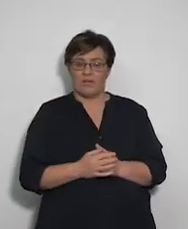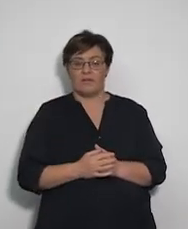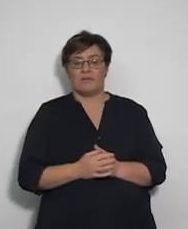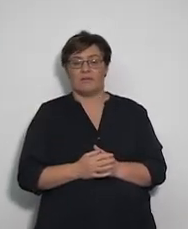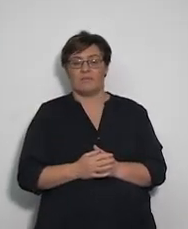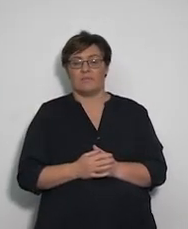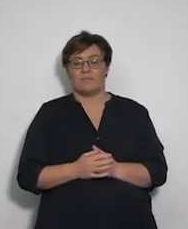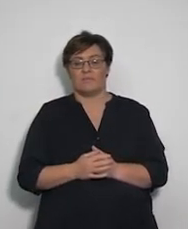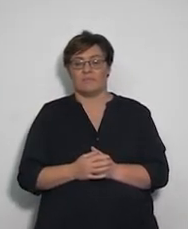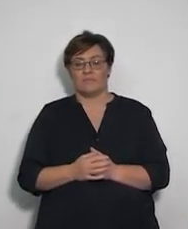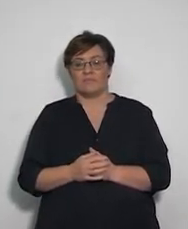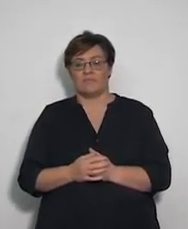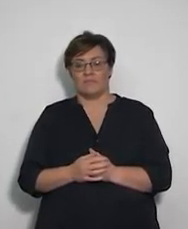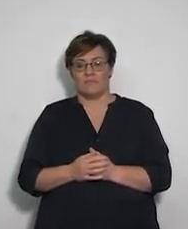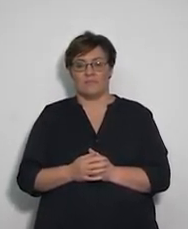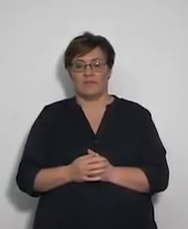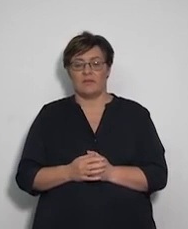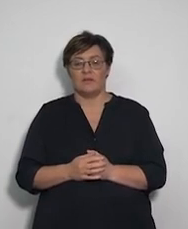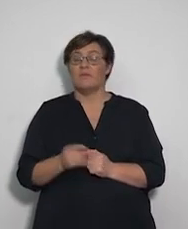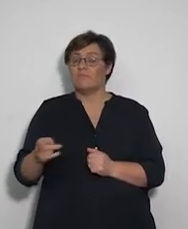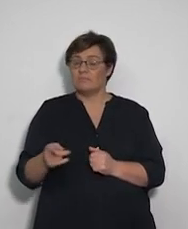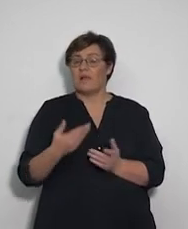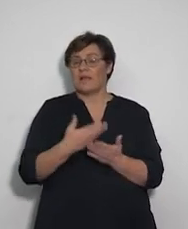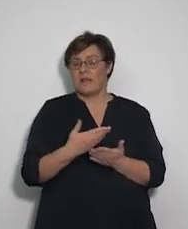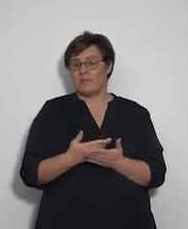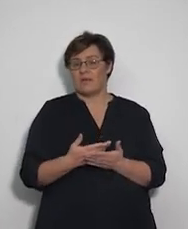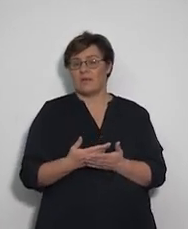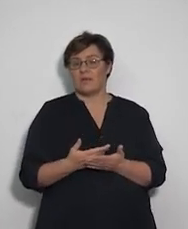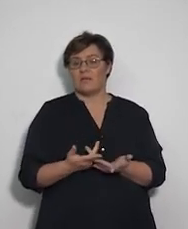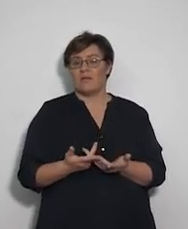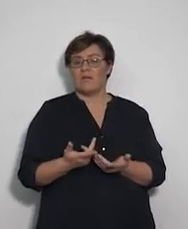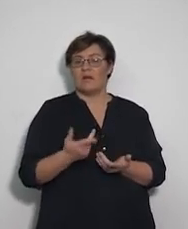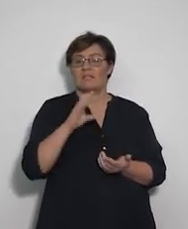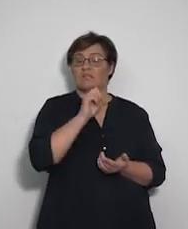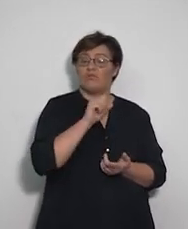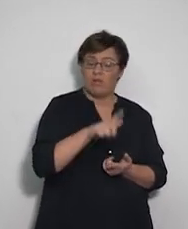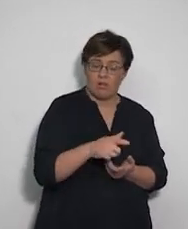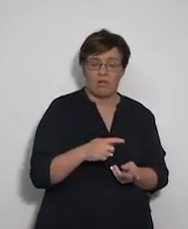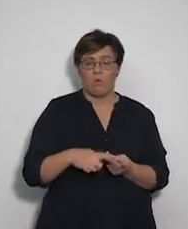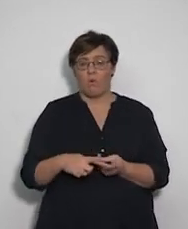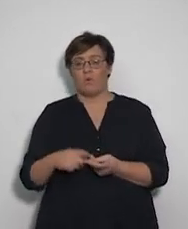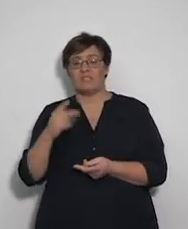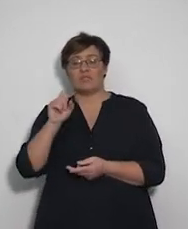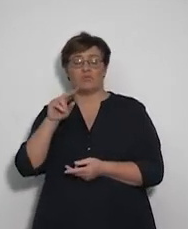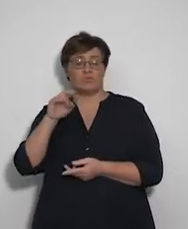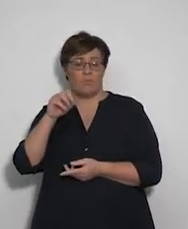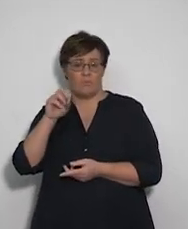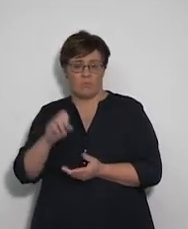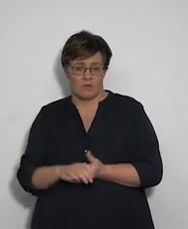cell wall or cell membrane in that case. So as I mentioned, that could be, A could be the centriole or